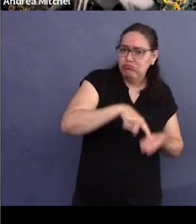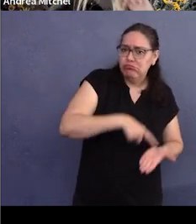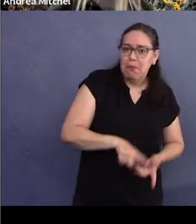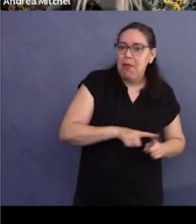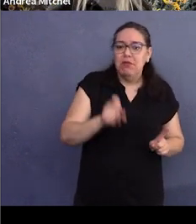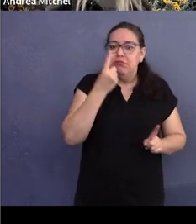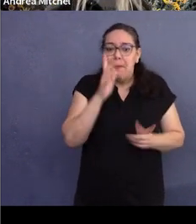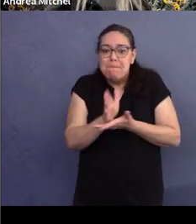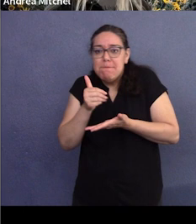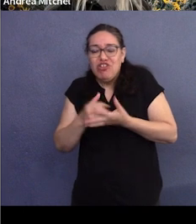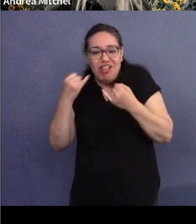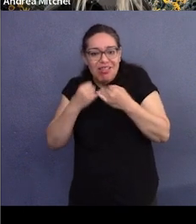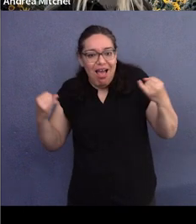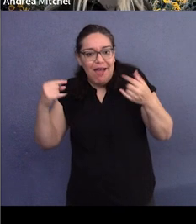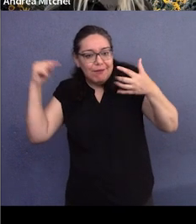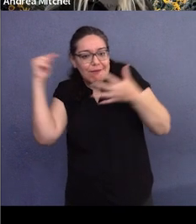them.